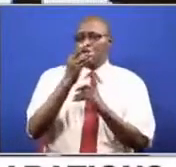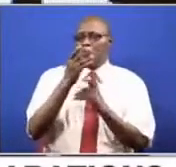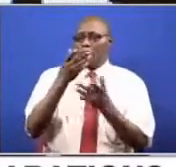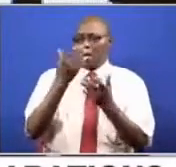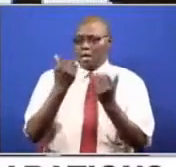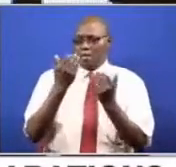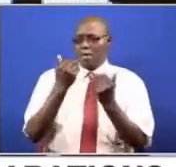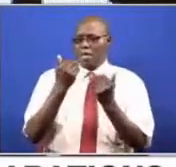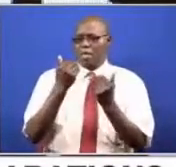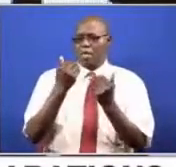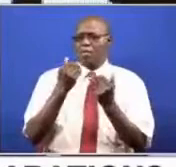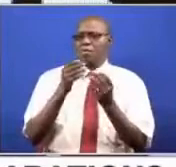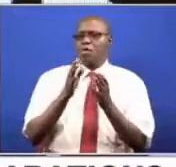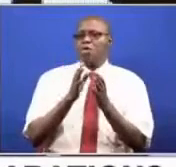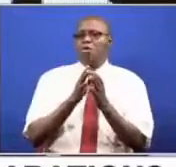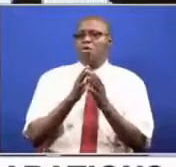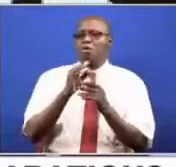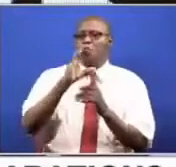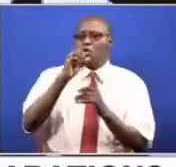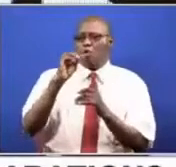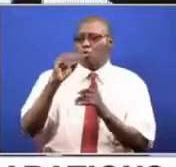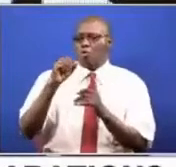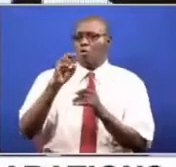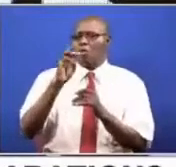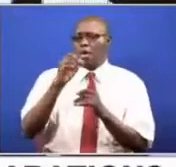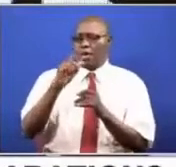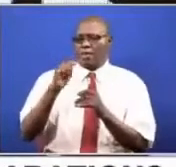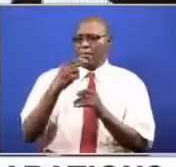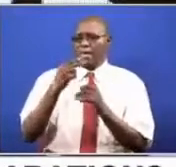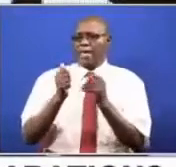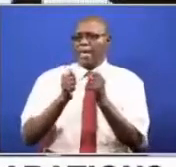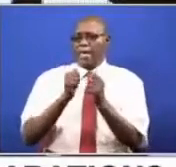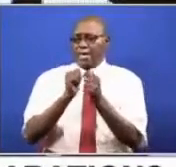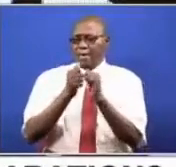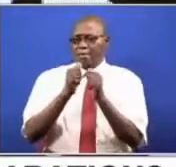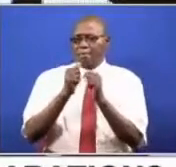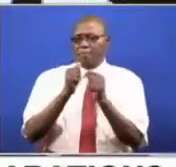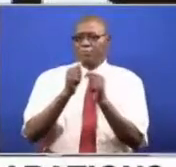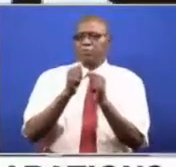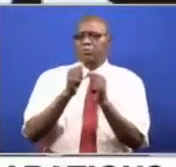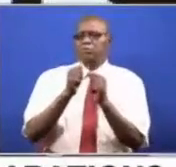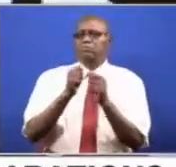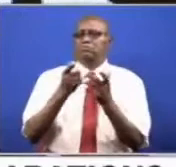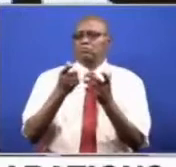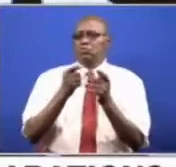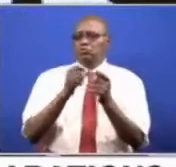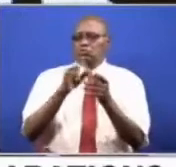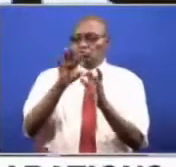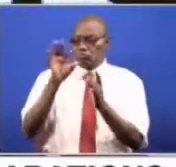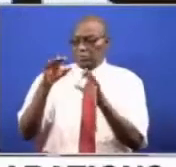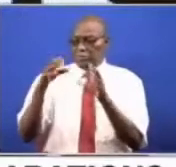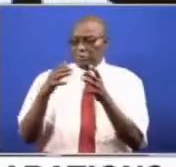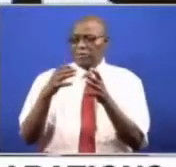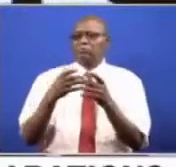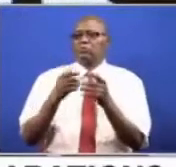Games and World Athletics Championships. The national trials to select the athletics team will be held on Friday and